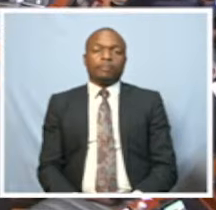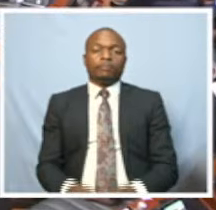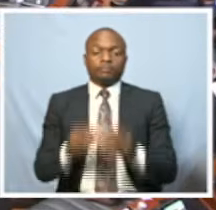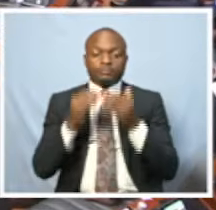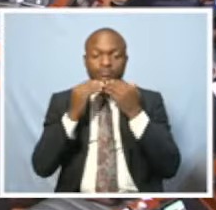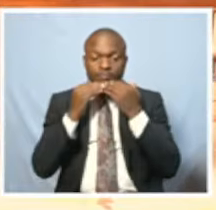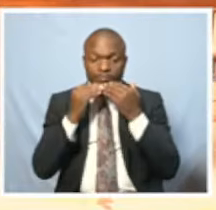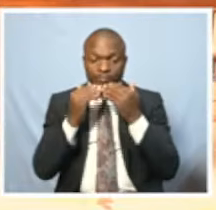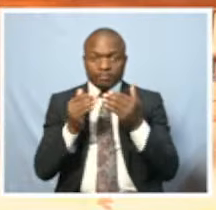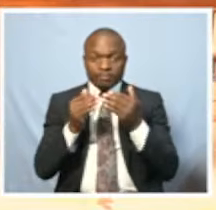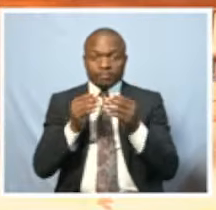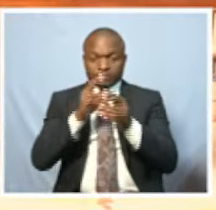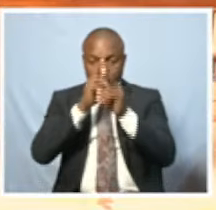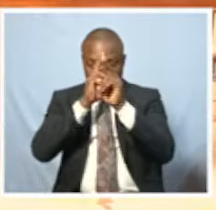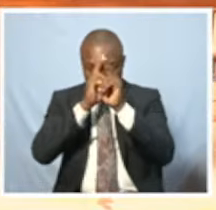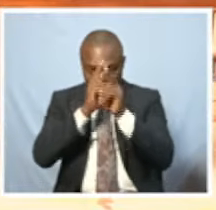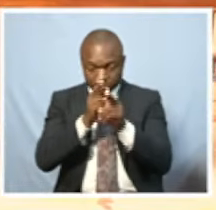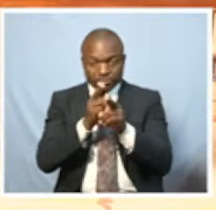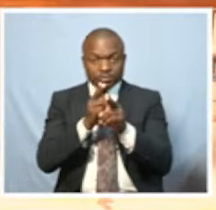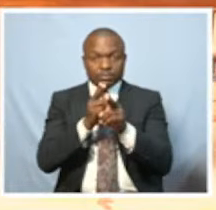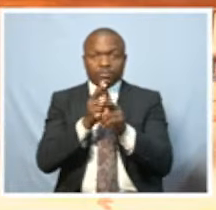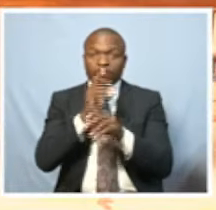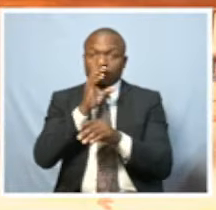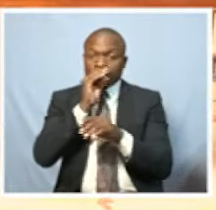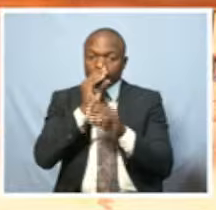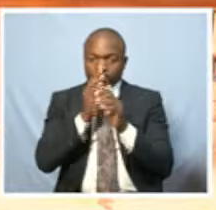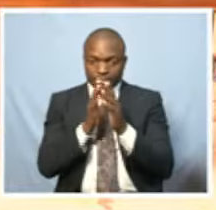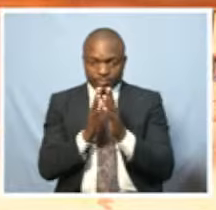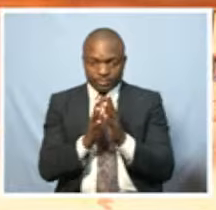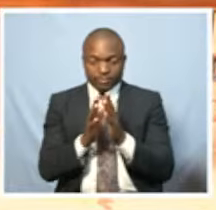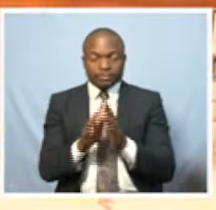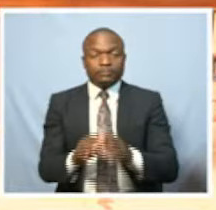Thank you very much, Honourable Speaker.